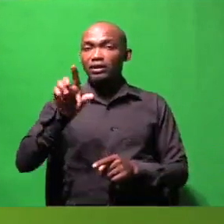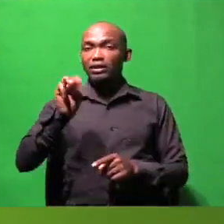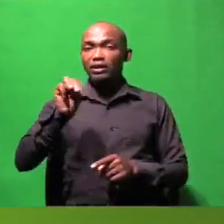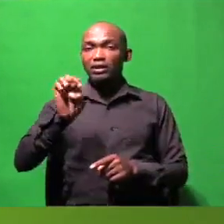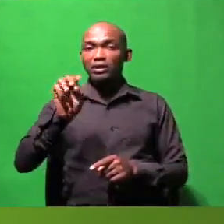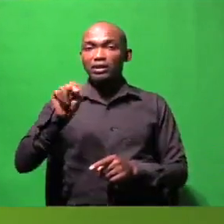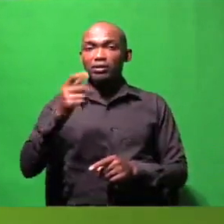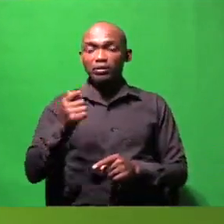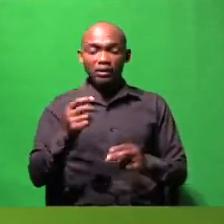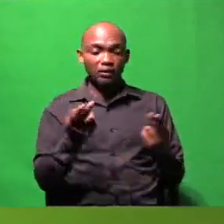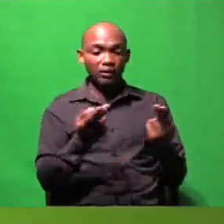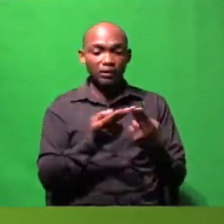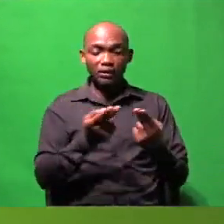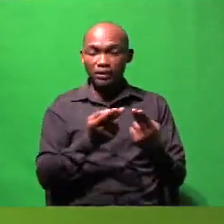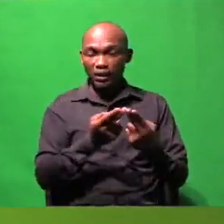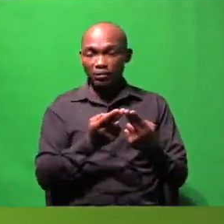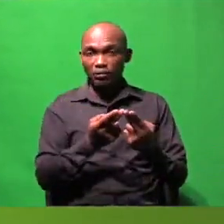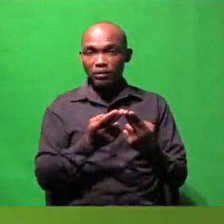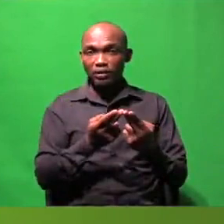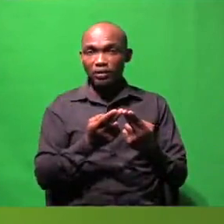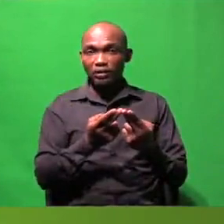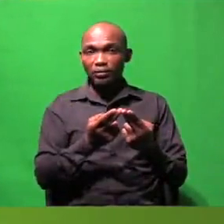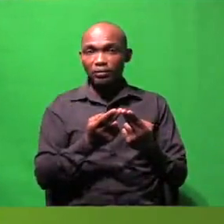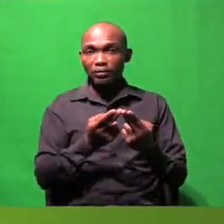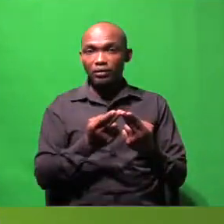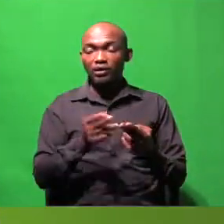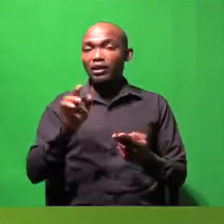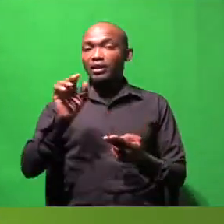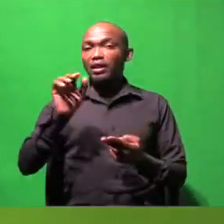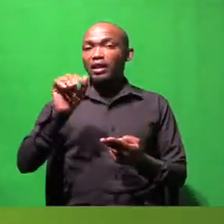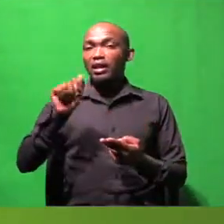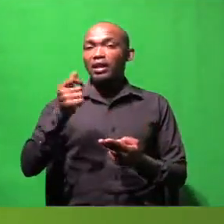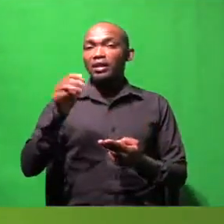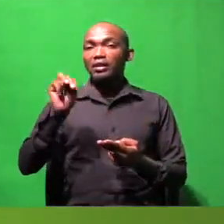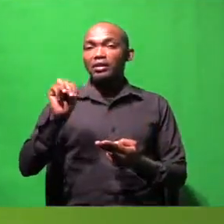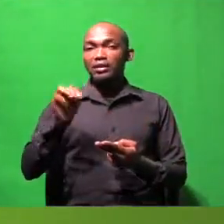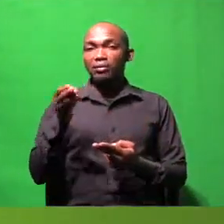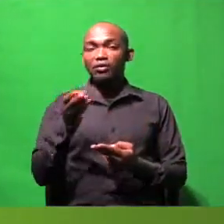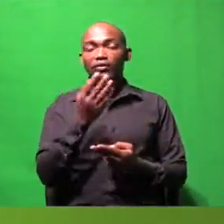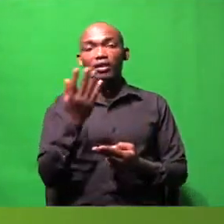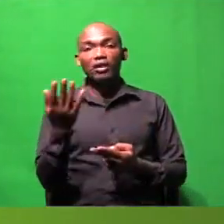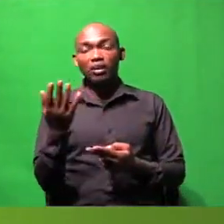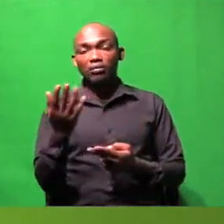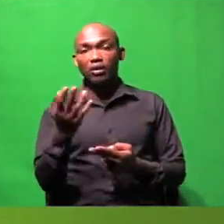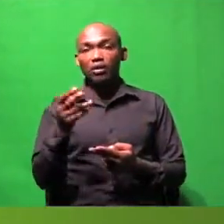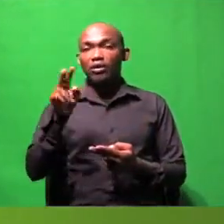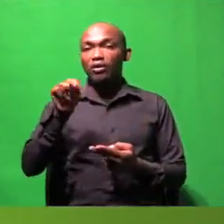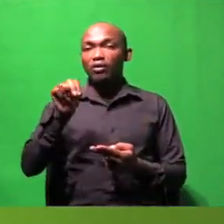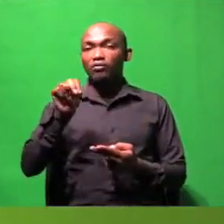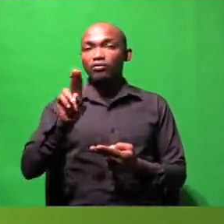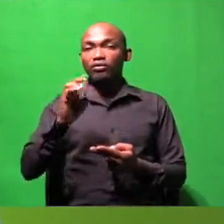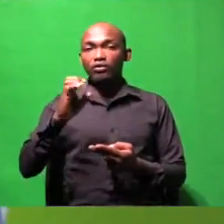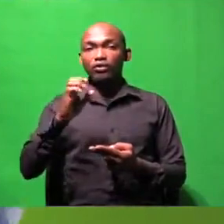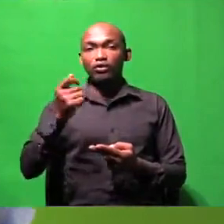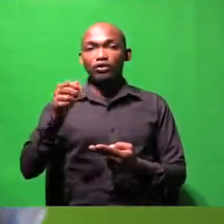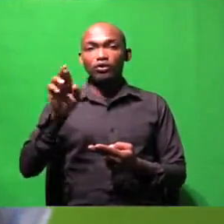some similarities. For example, sodium, atom sodium, the number of neutrons in atom